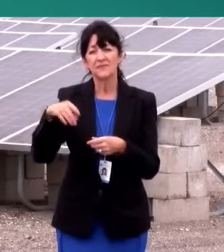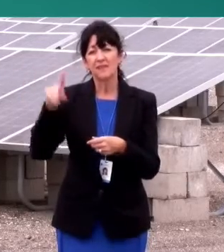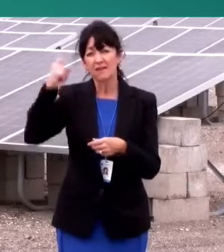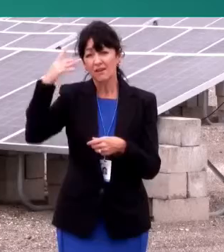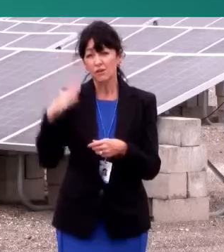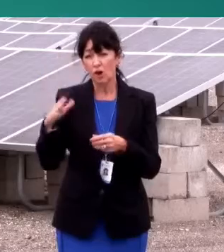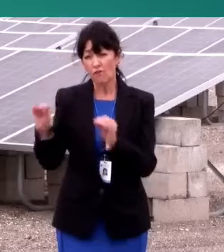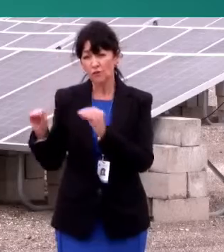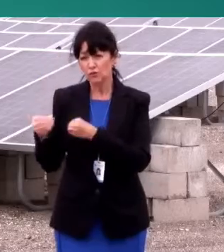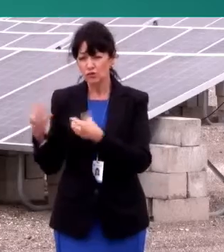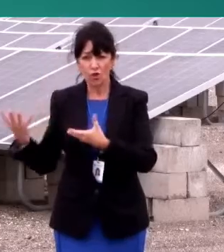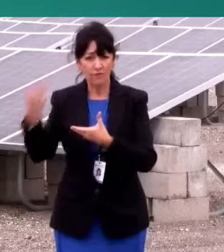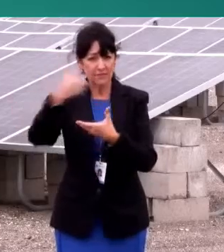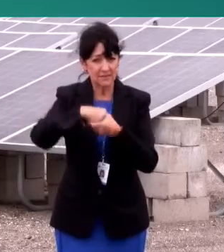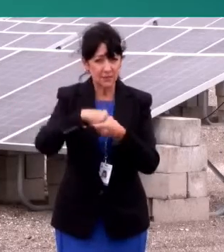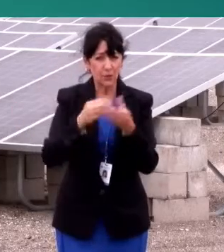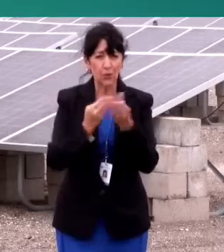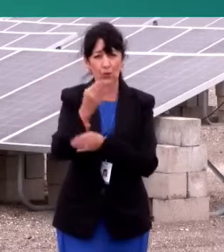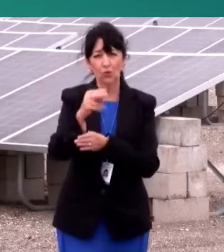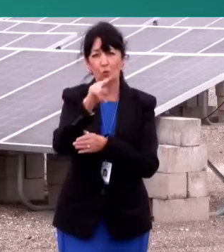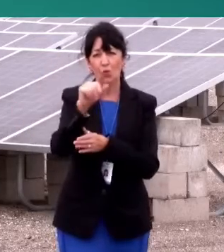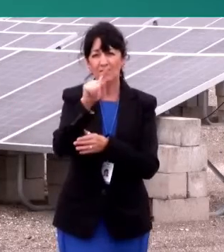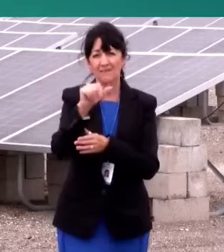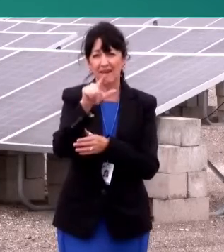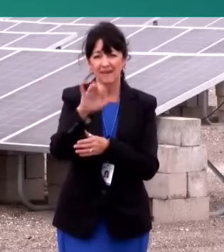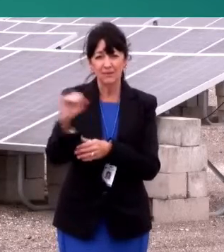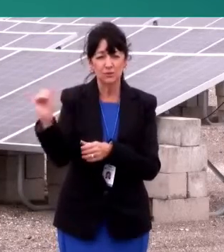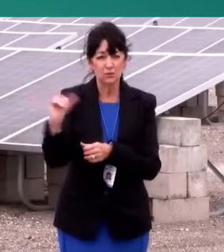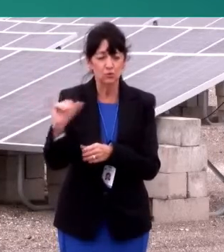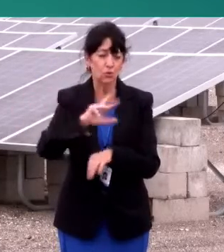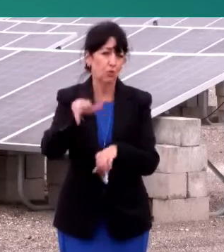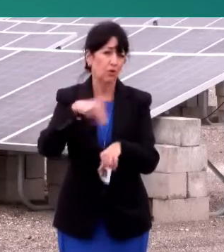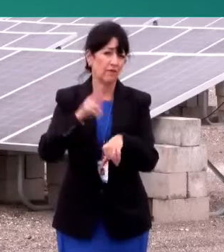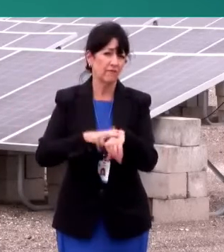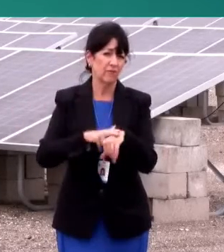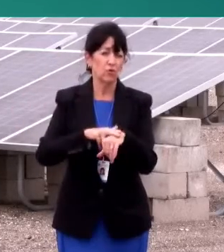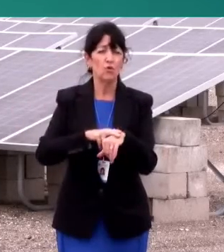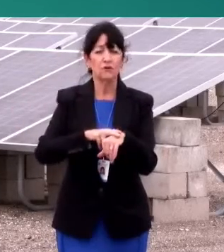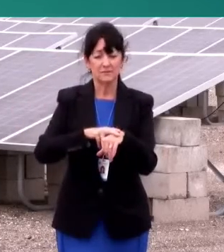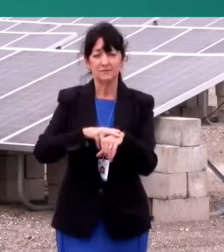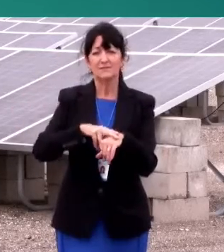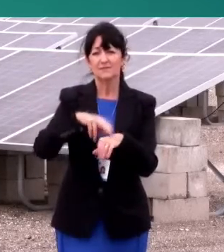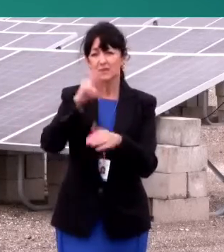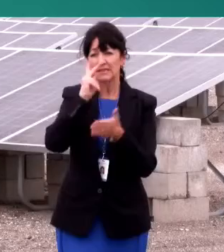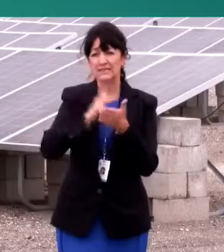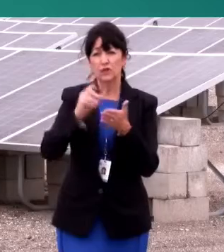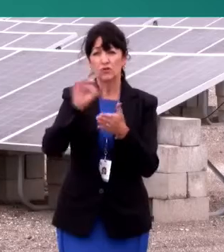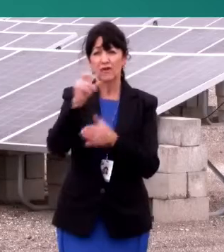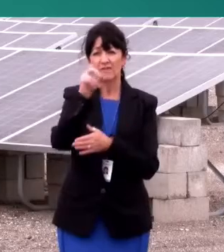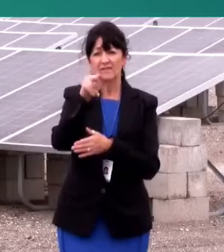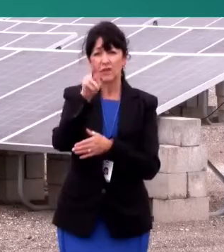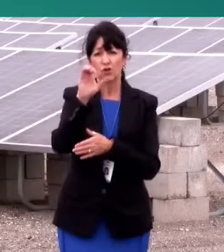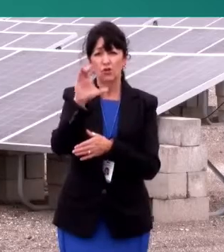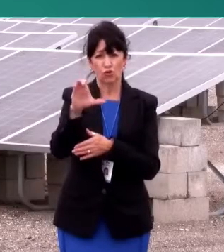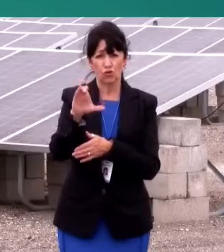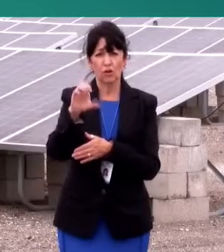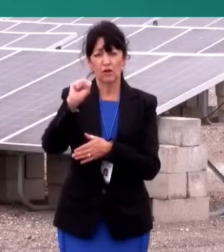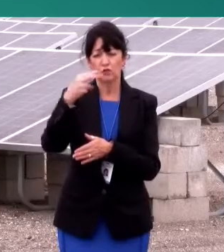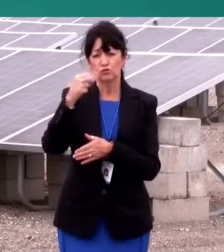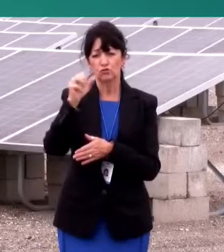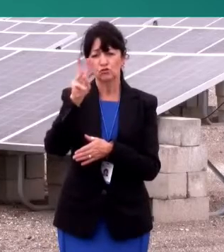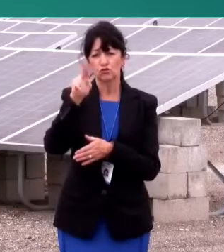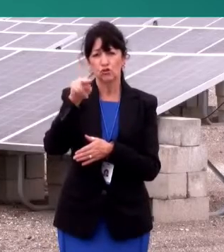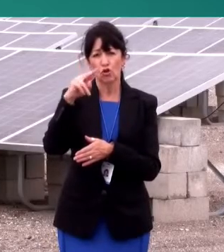governor's office is there through Natalie Crescenzo. Of course, our Secretary of DENREC, Sean Garvin. We have the